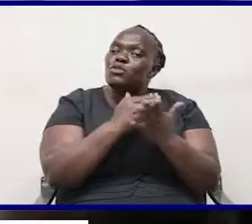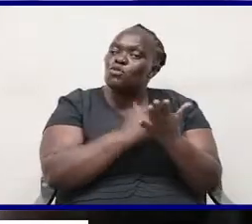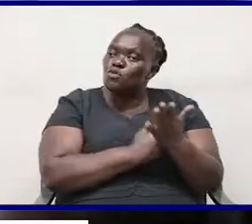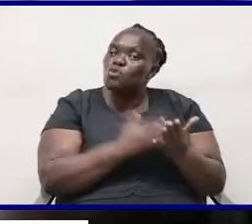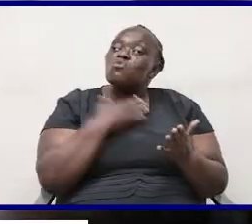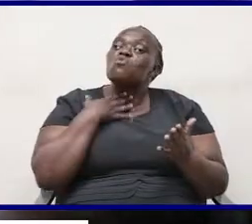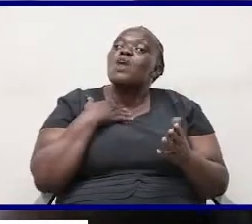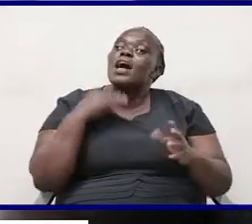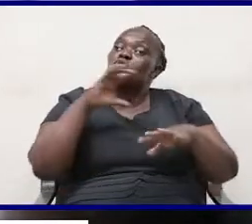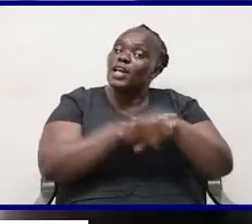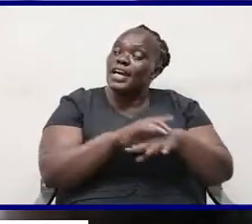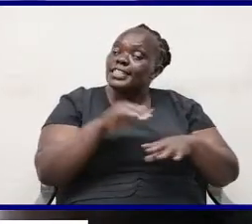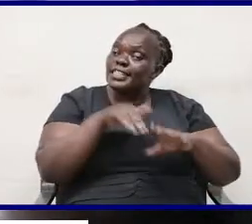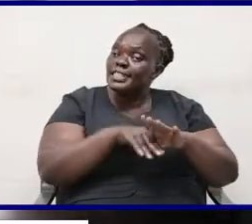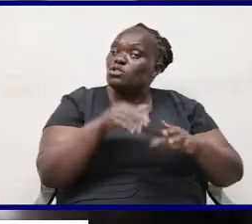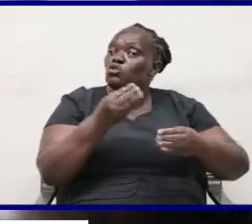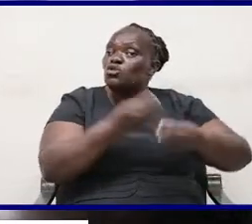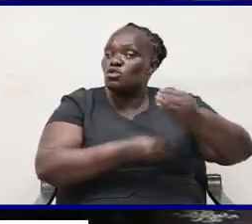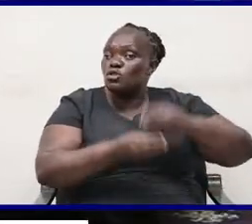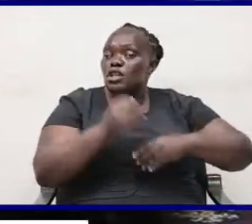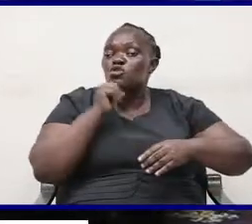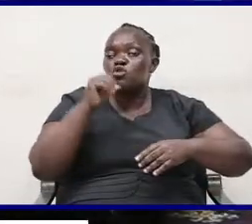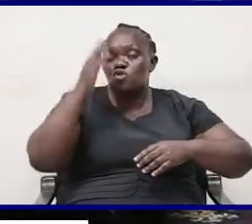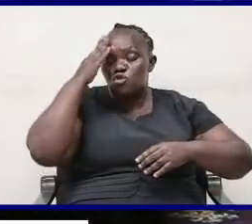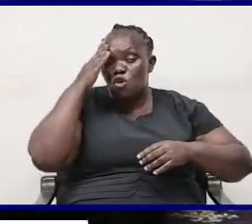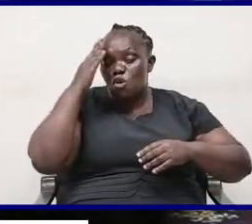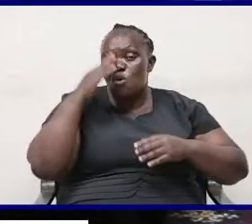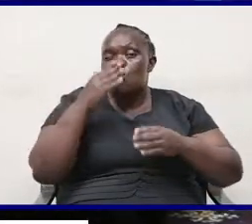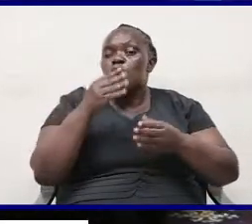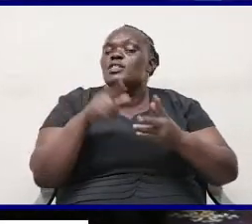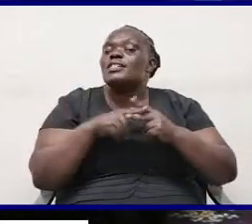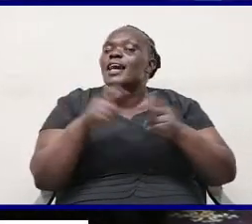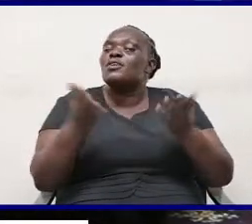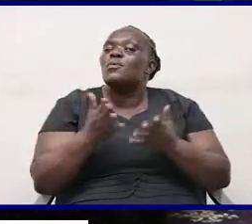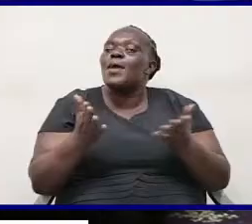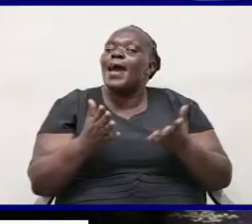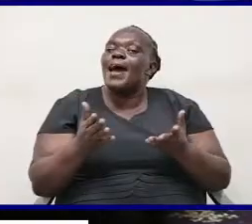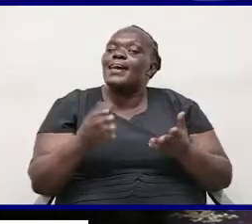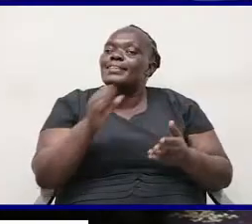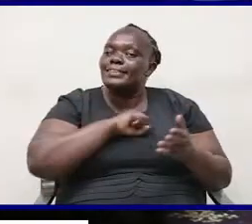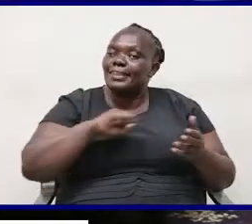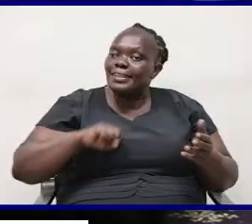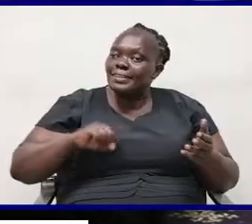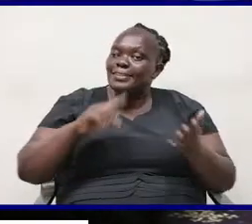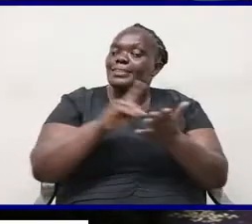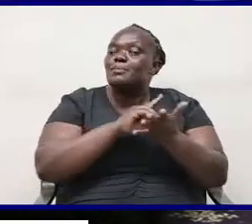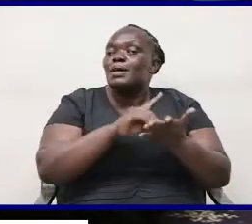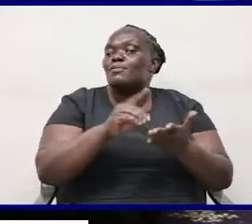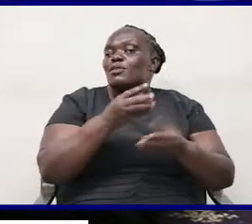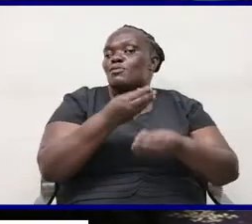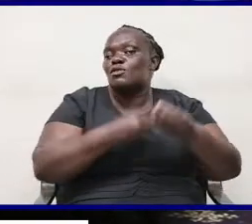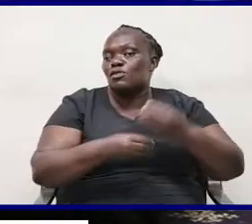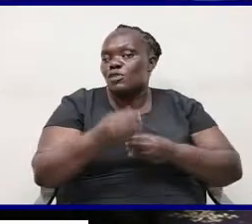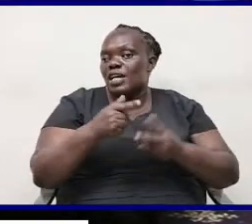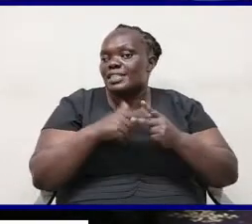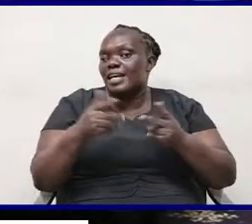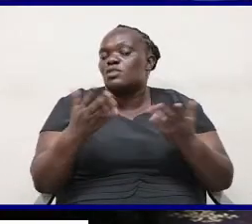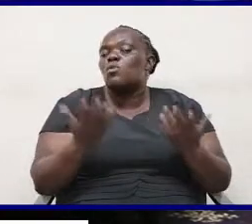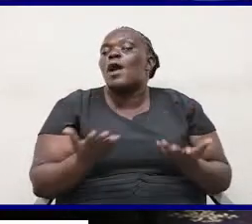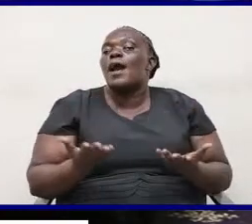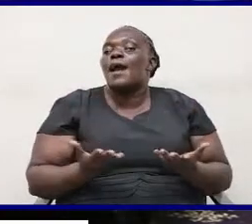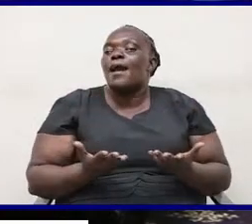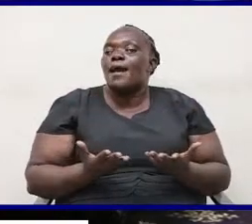who wants to get into trade but does not know where to begin with, how does the State Department for Trade serve as a